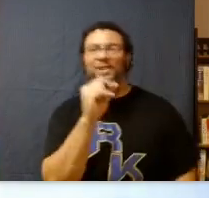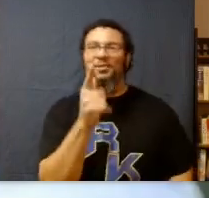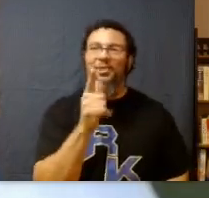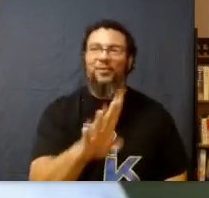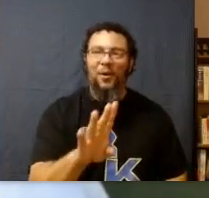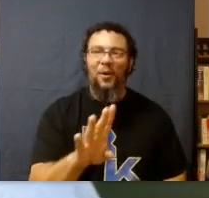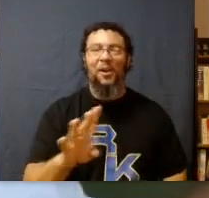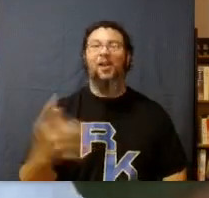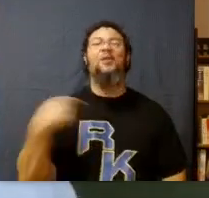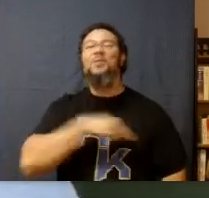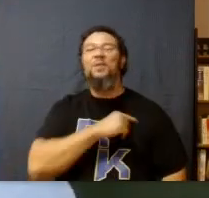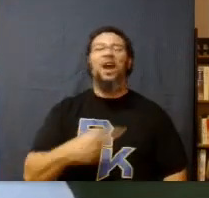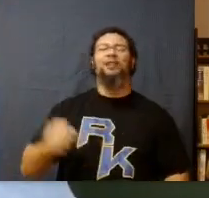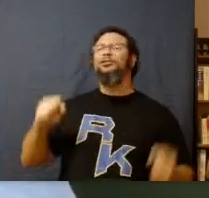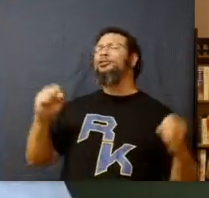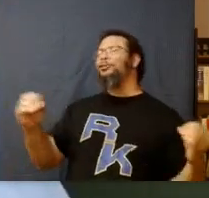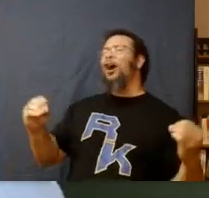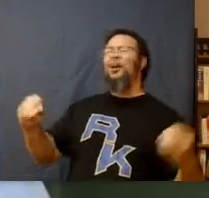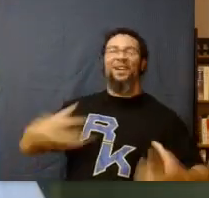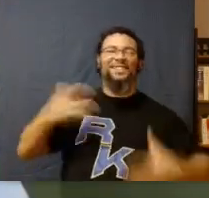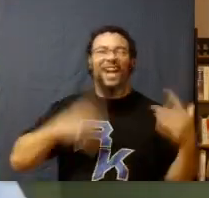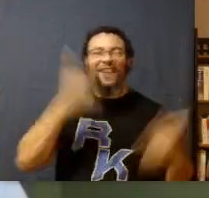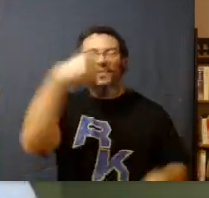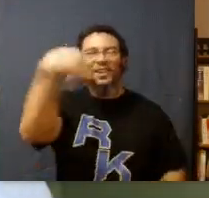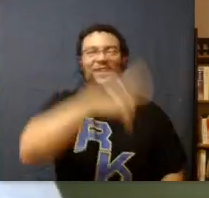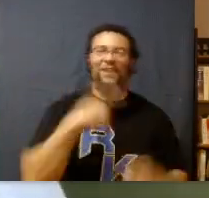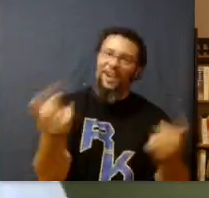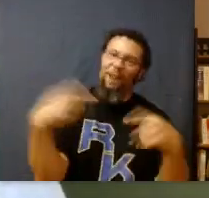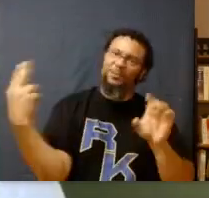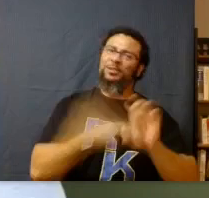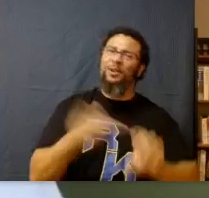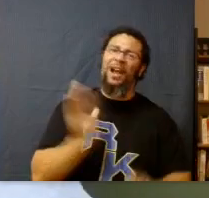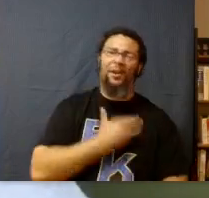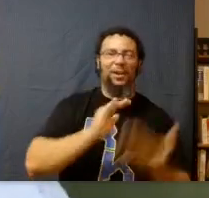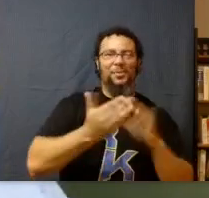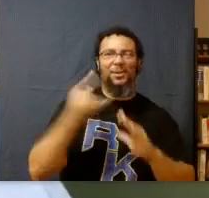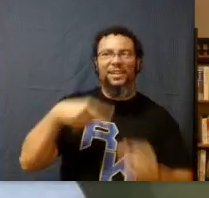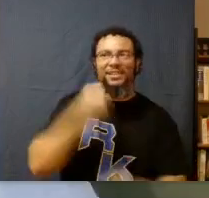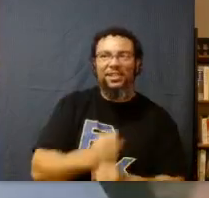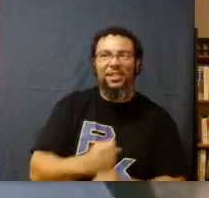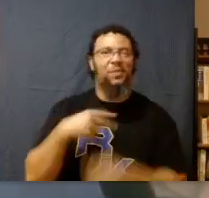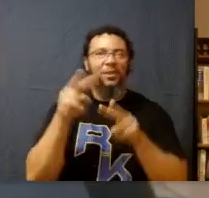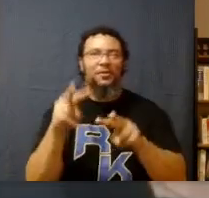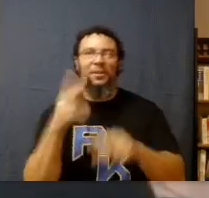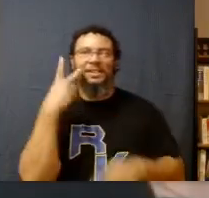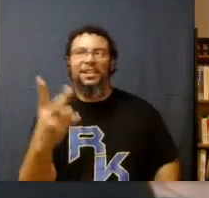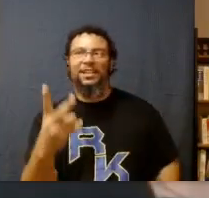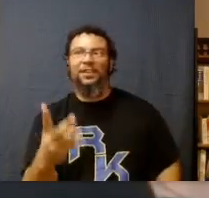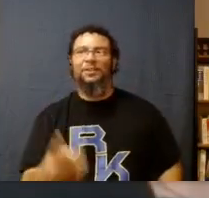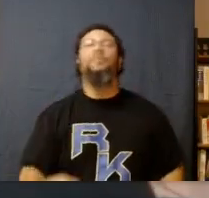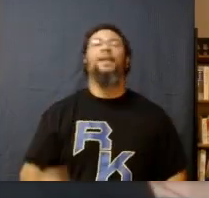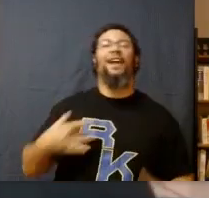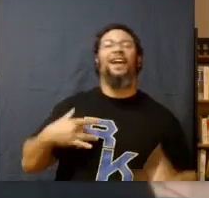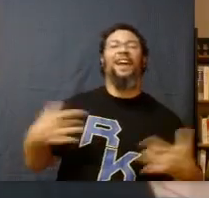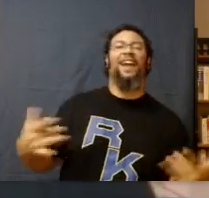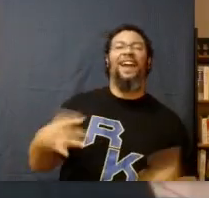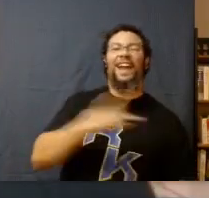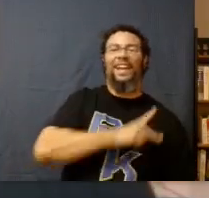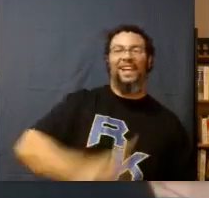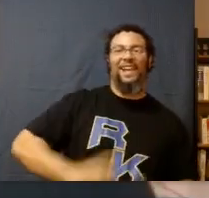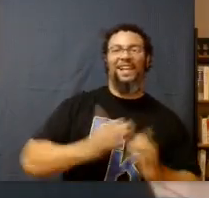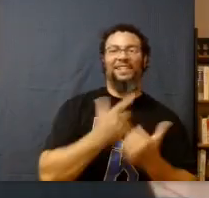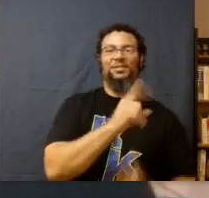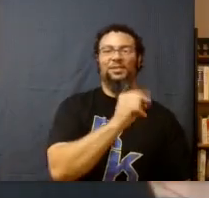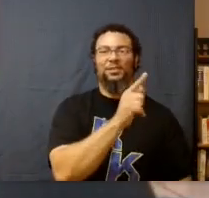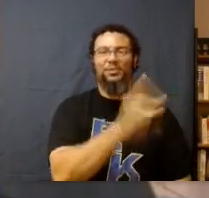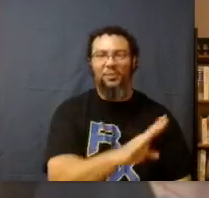2024. We are so excited for you to be joining the Rufus King community this year. We look forward to seeing you. Hey, King, class of 2024.